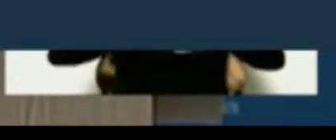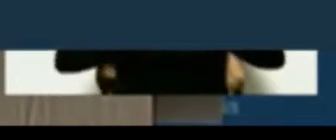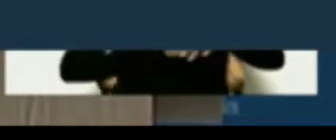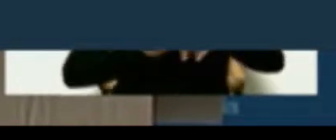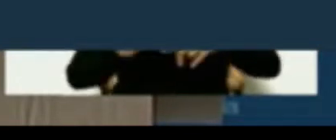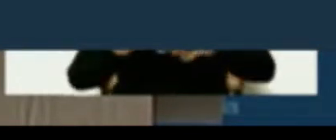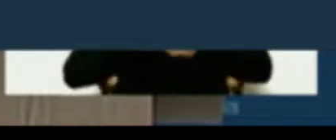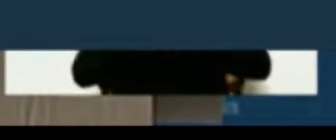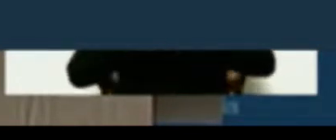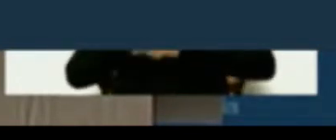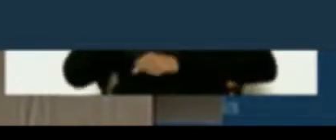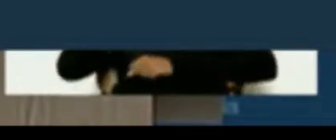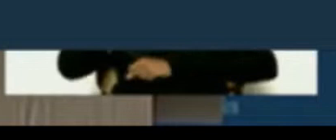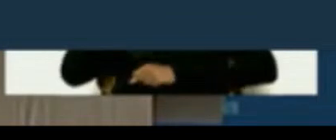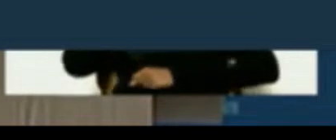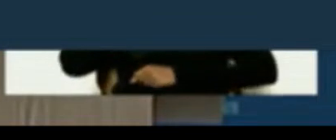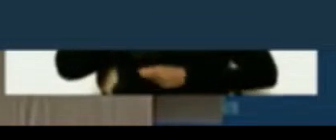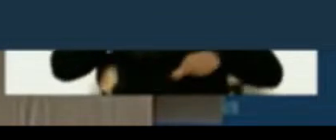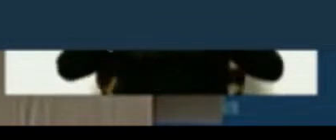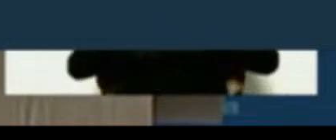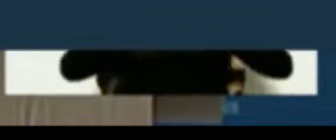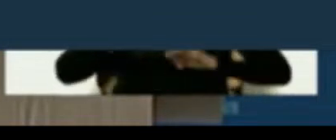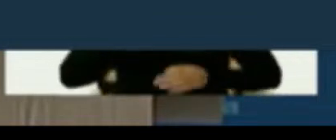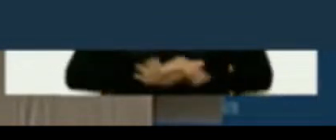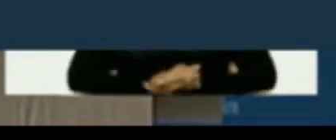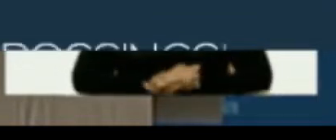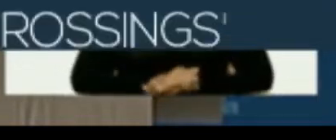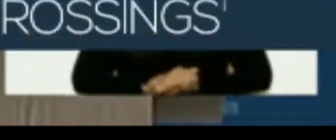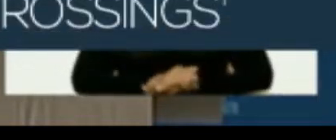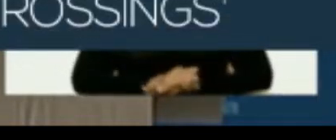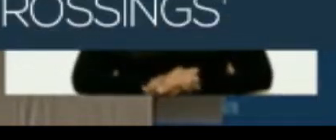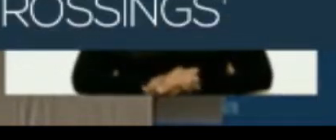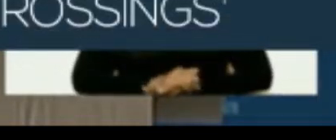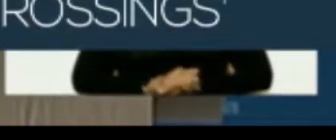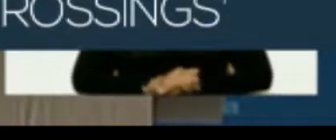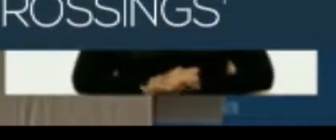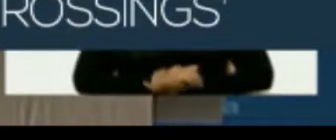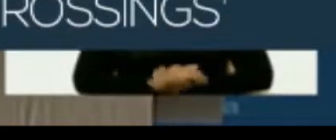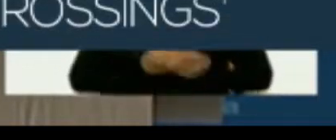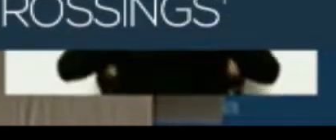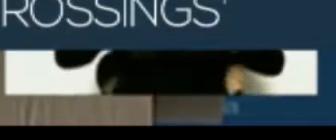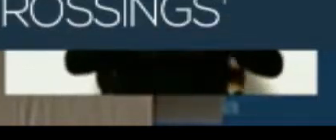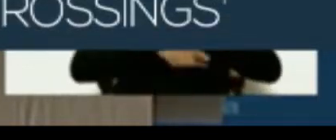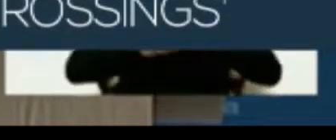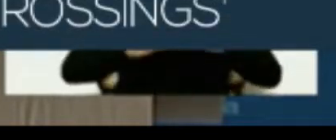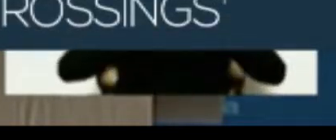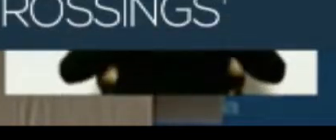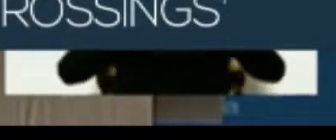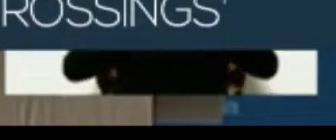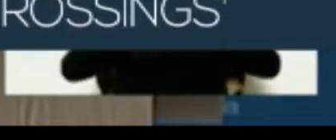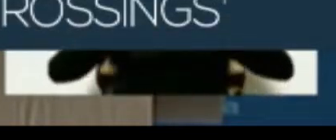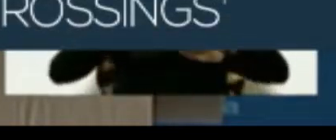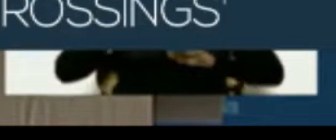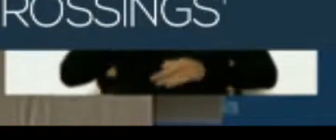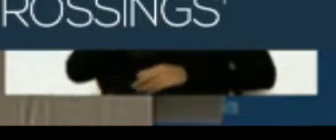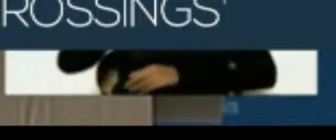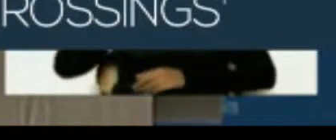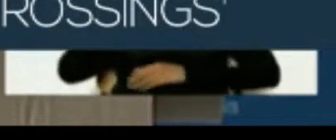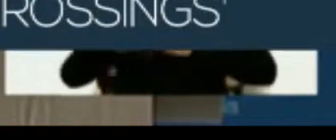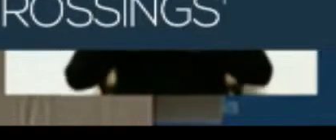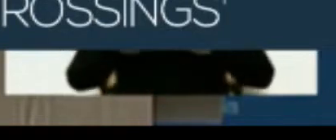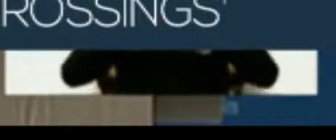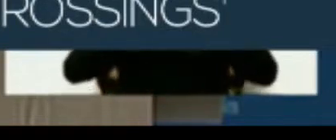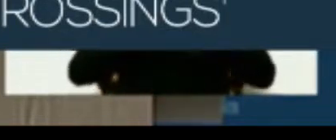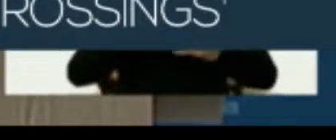Colombia. We have established a control point in the locality of Ureña, and we are going to be much more cautious, much more strict